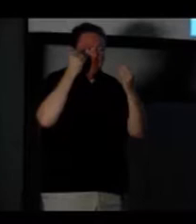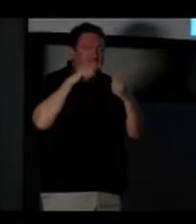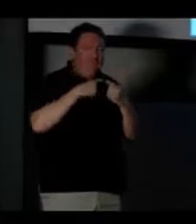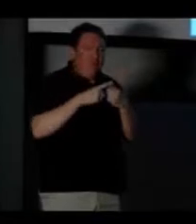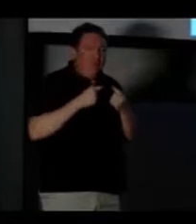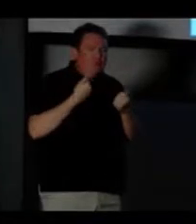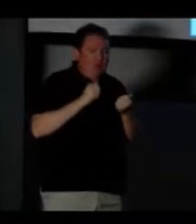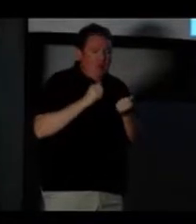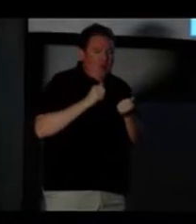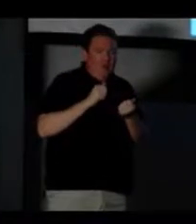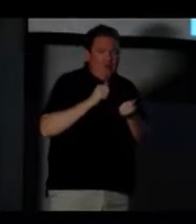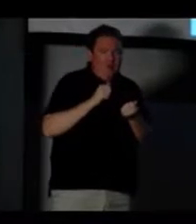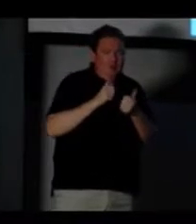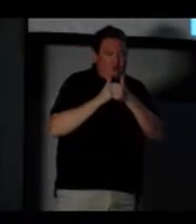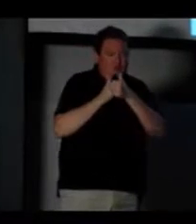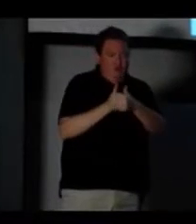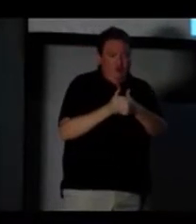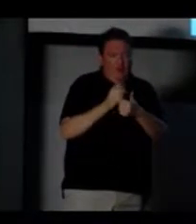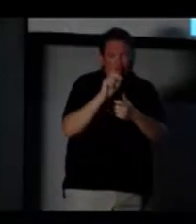from these sorts of